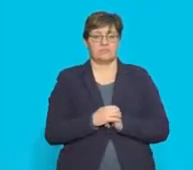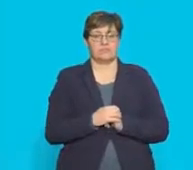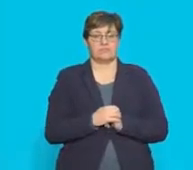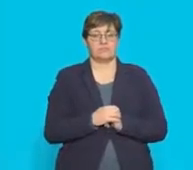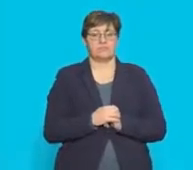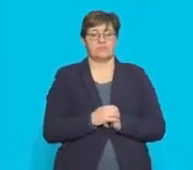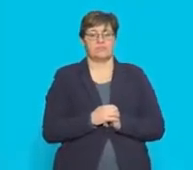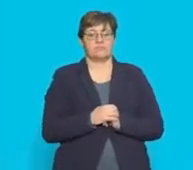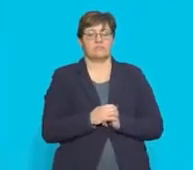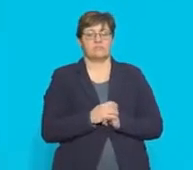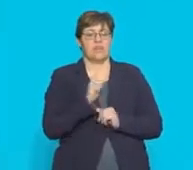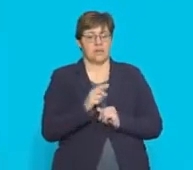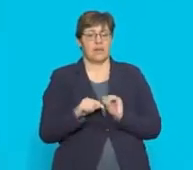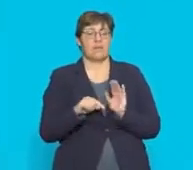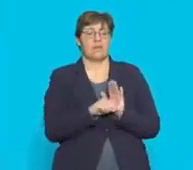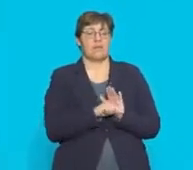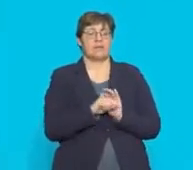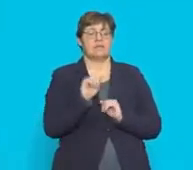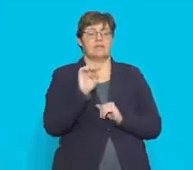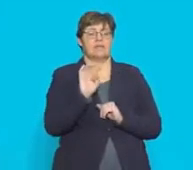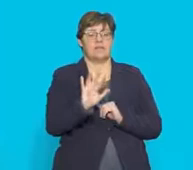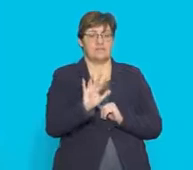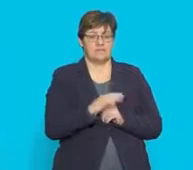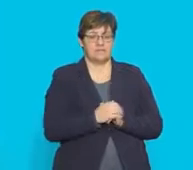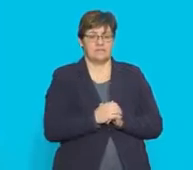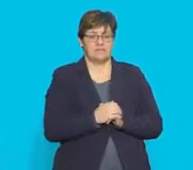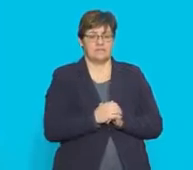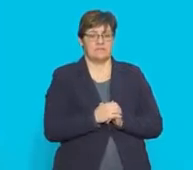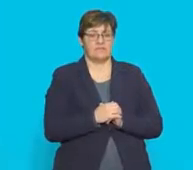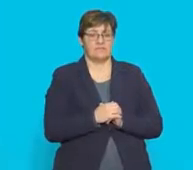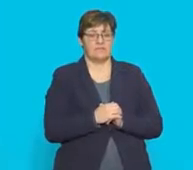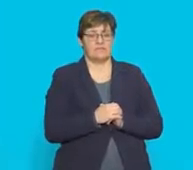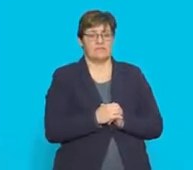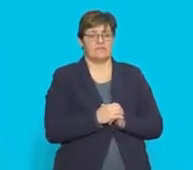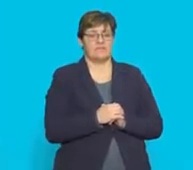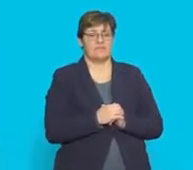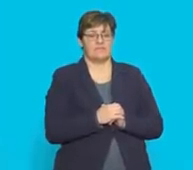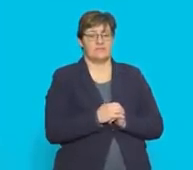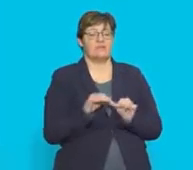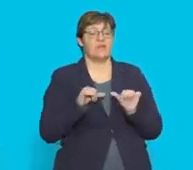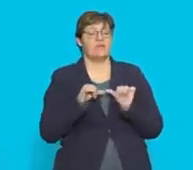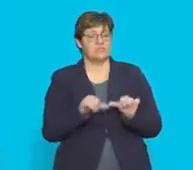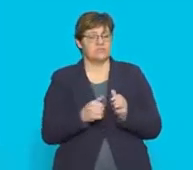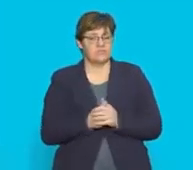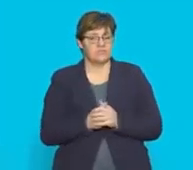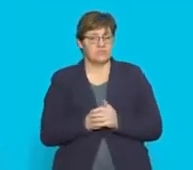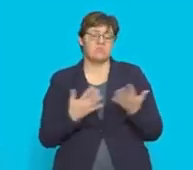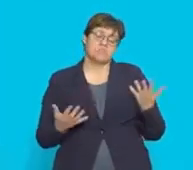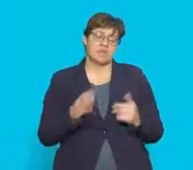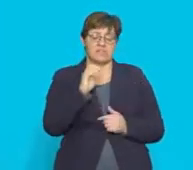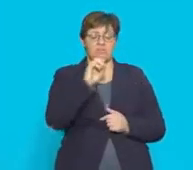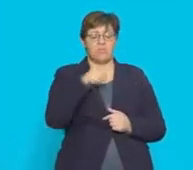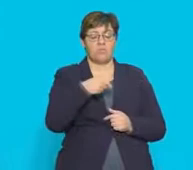0,1, and this will give me negative 5, right? And then we continue and then say, what if I